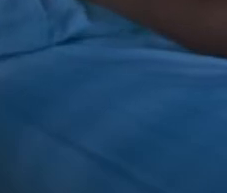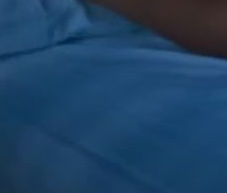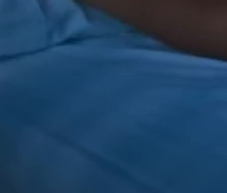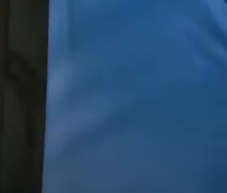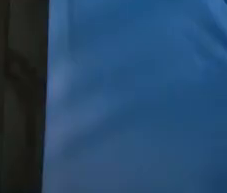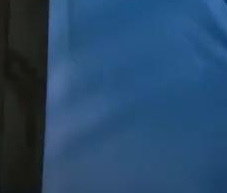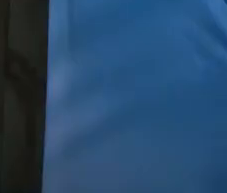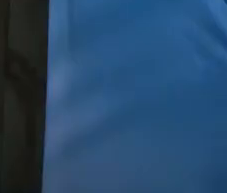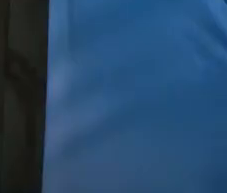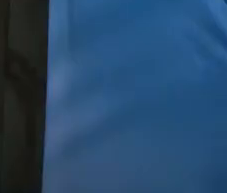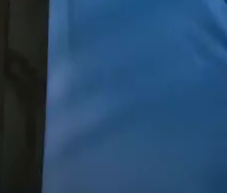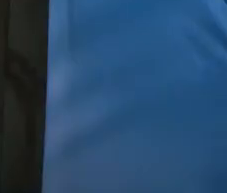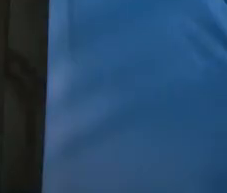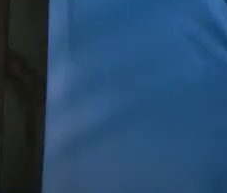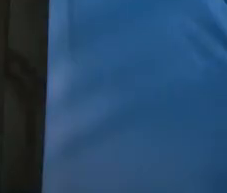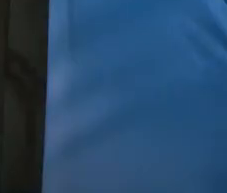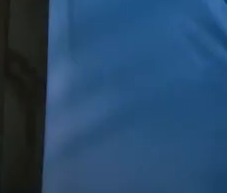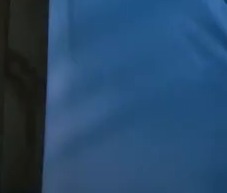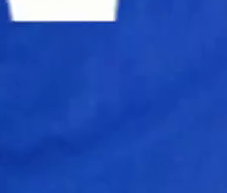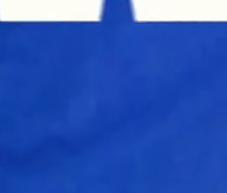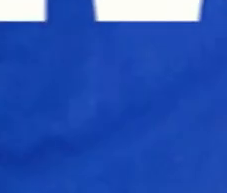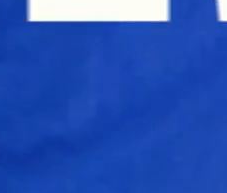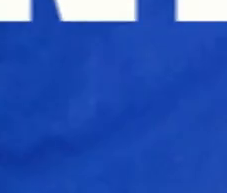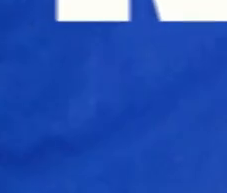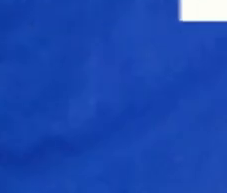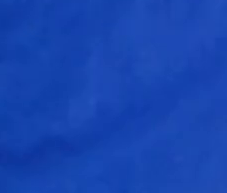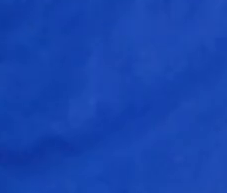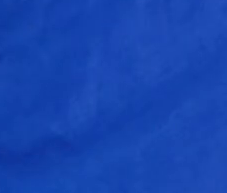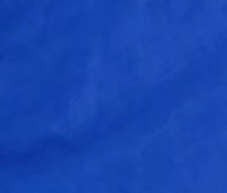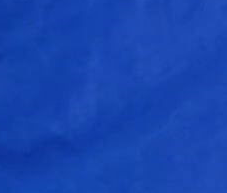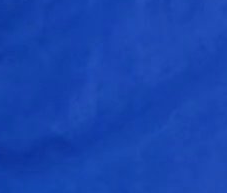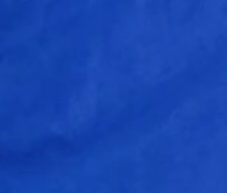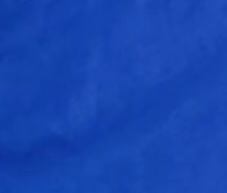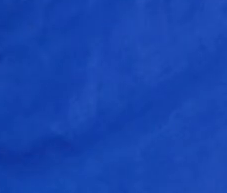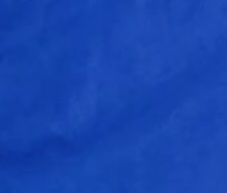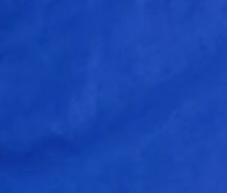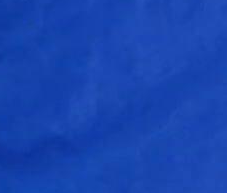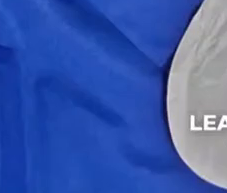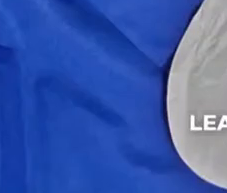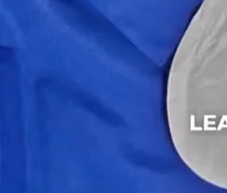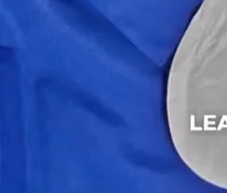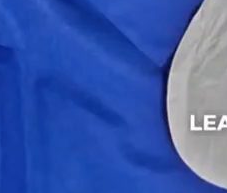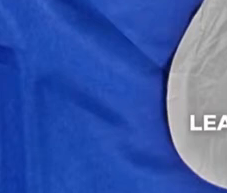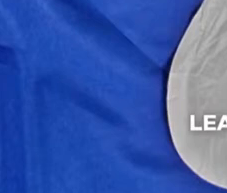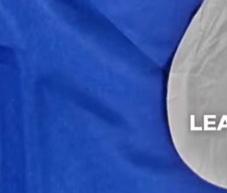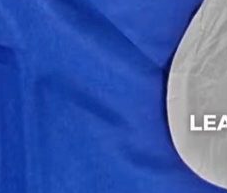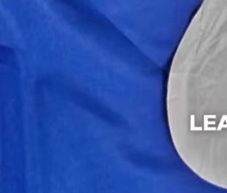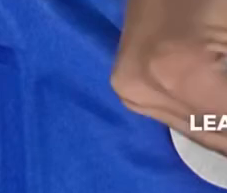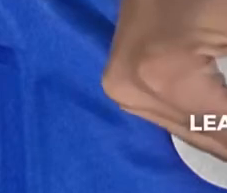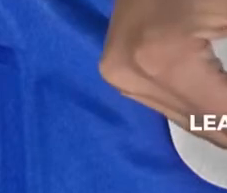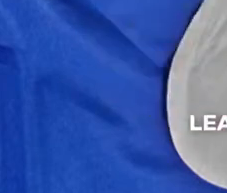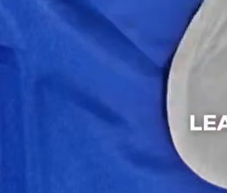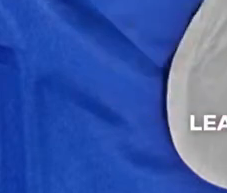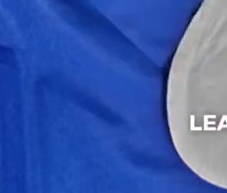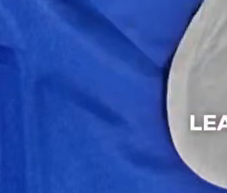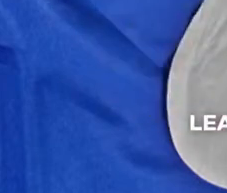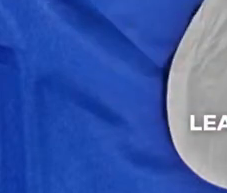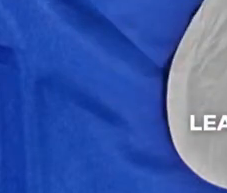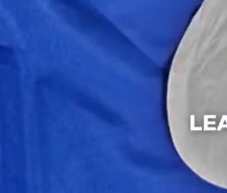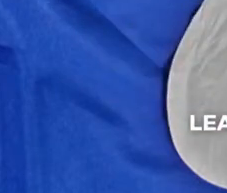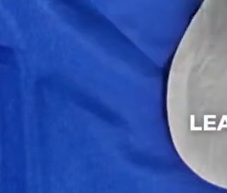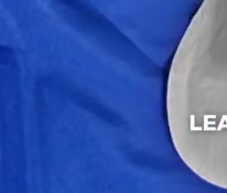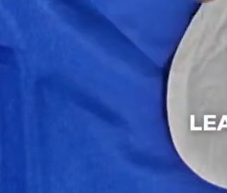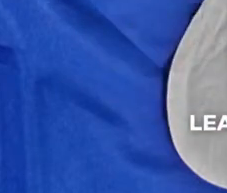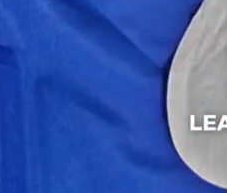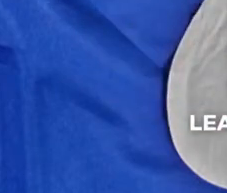look like this. Move less, wake up to change. So change for a real night's sleep with Always Overnight. Its 3x protection system absorbs, locks